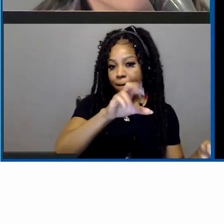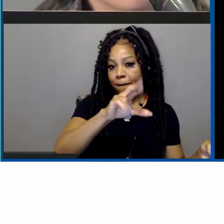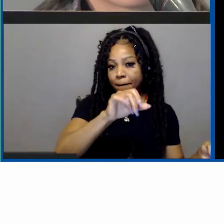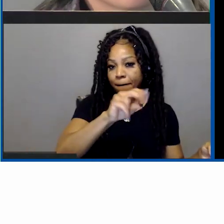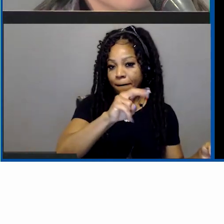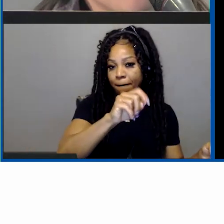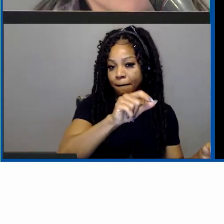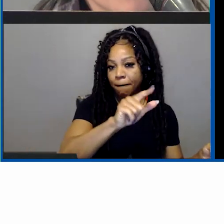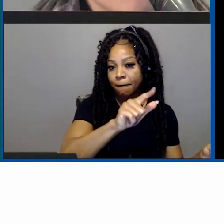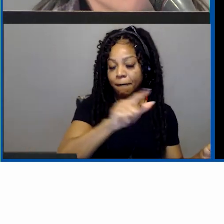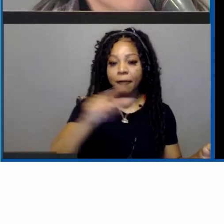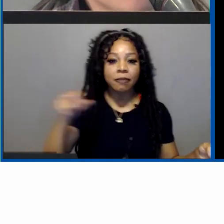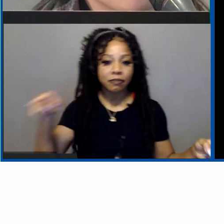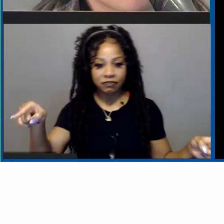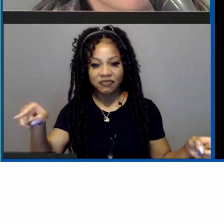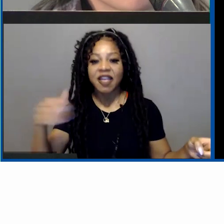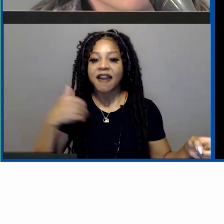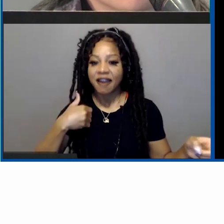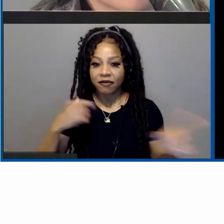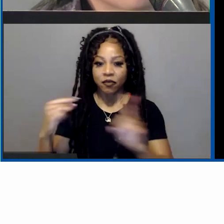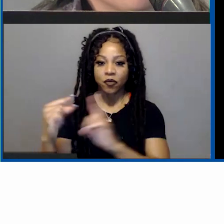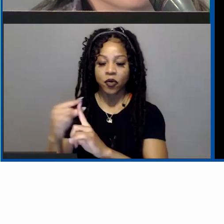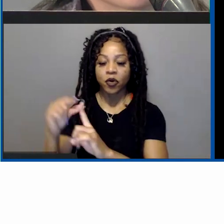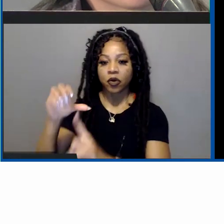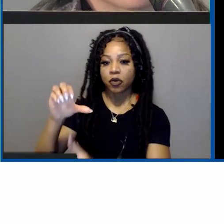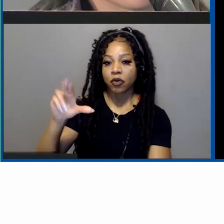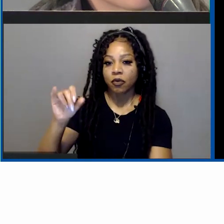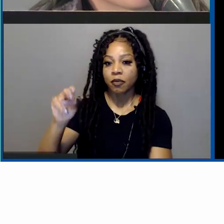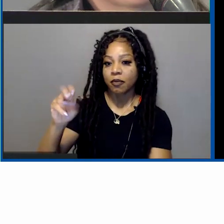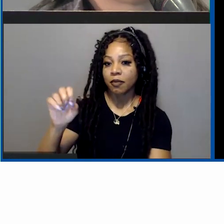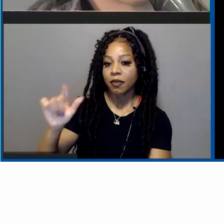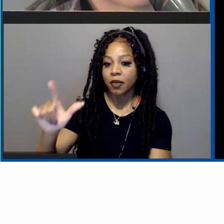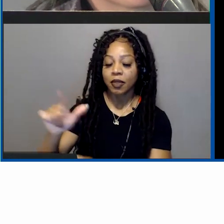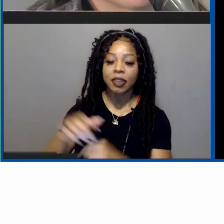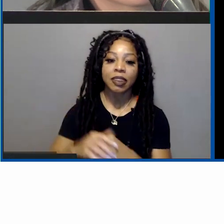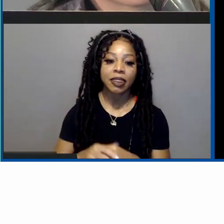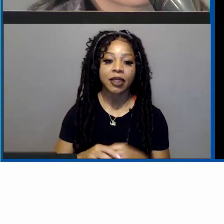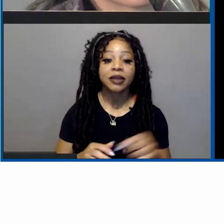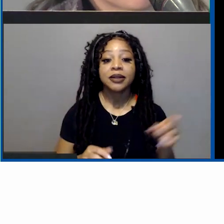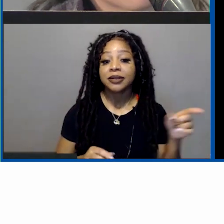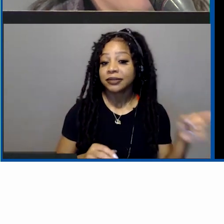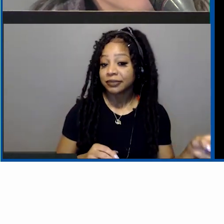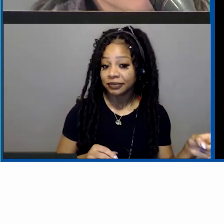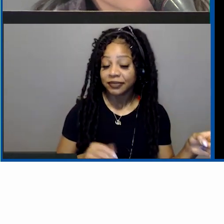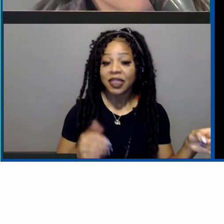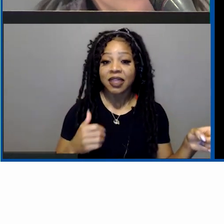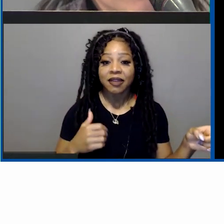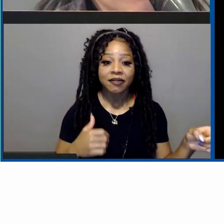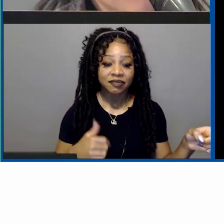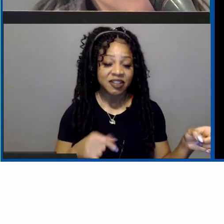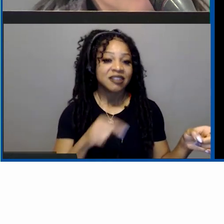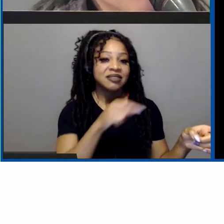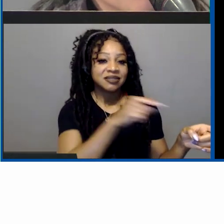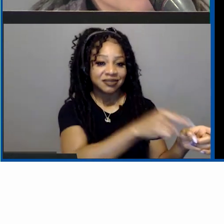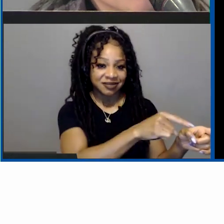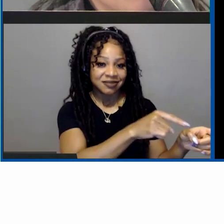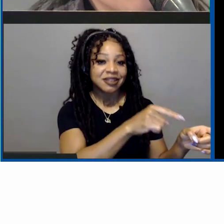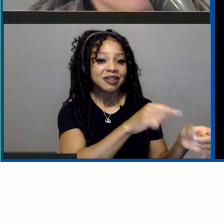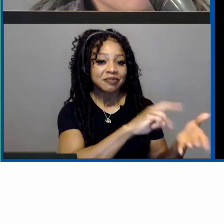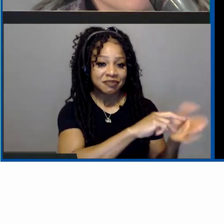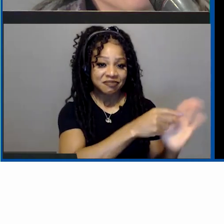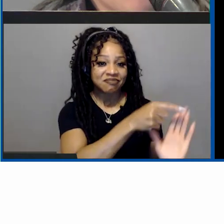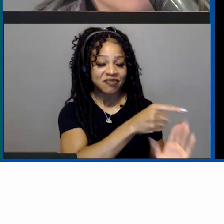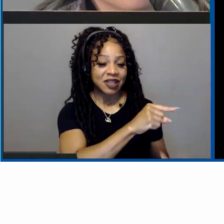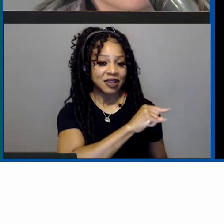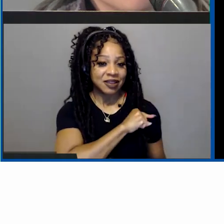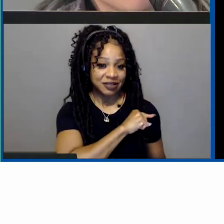youth records versus criminal records. The other one is, earlier I said, youth records contain findings of guilt. So